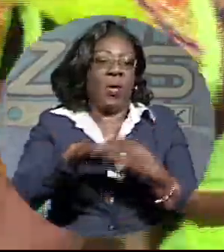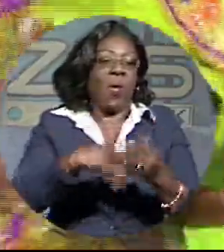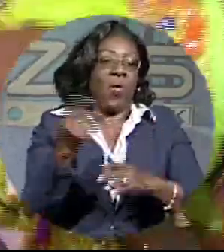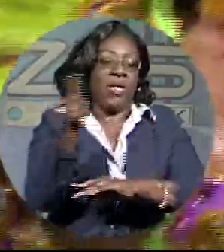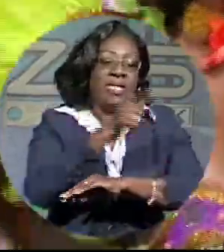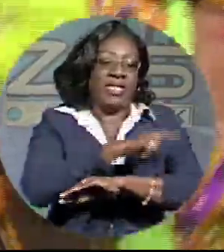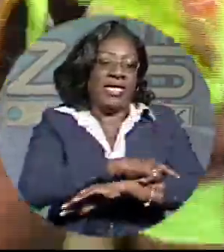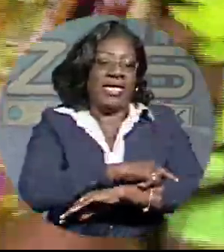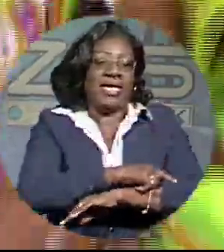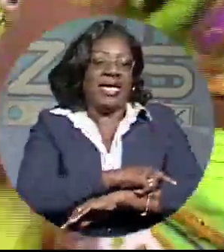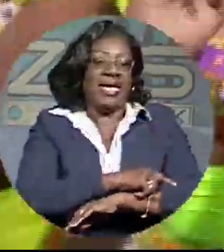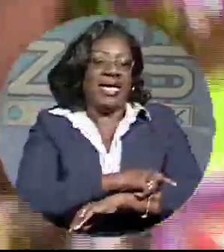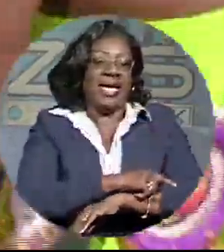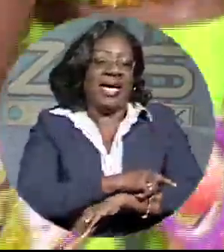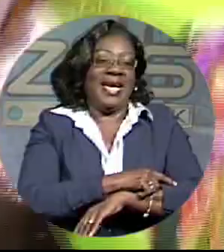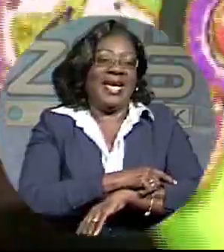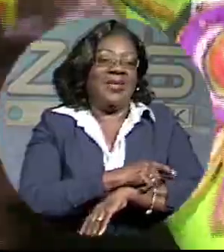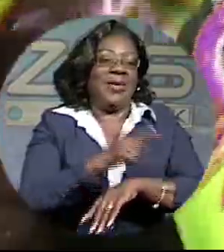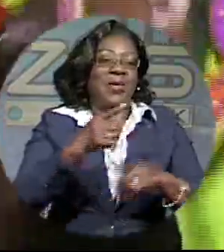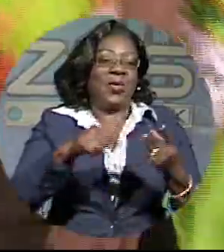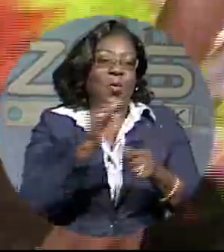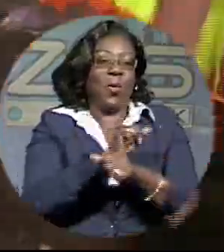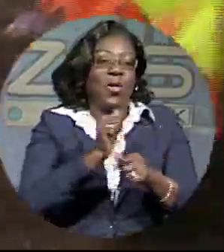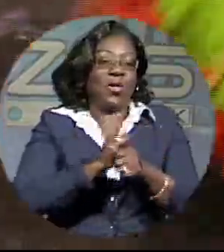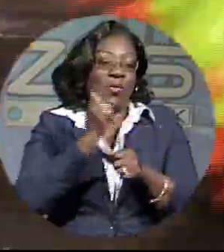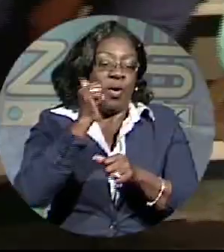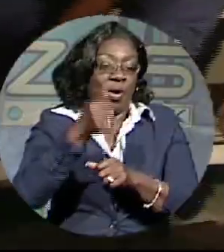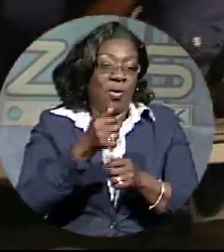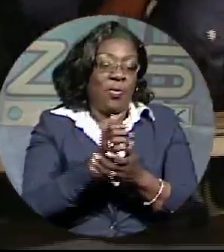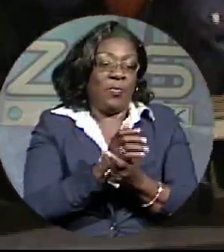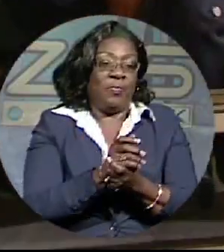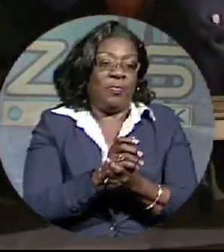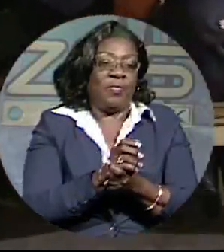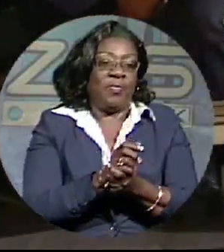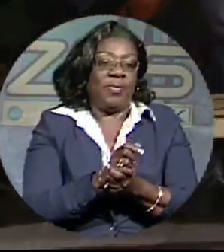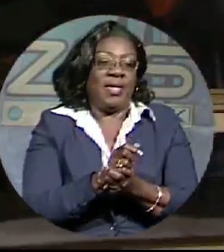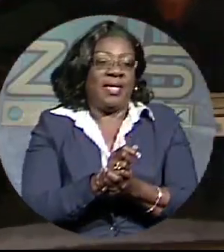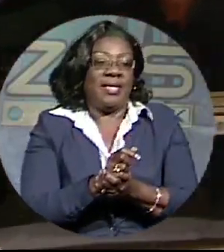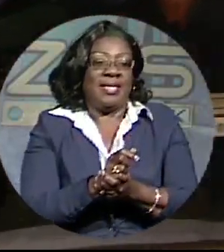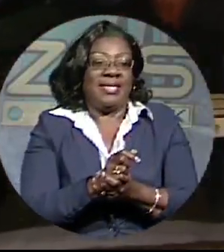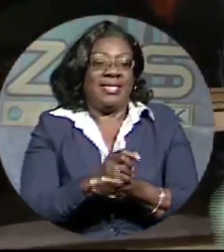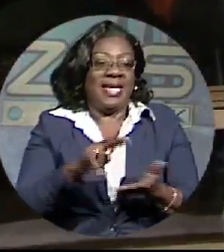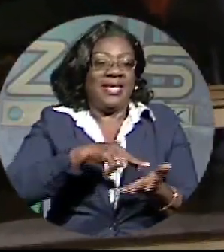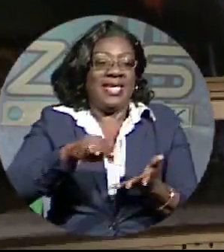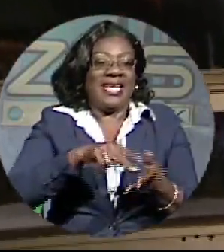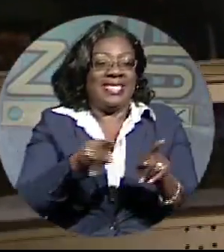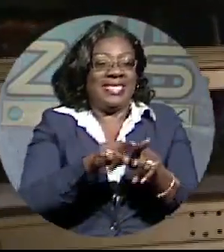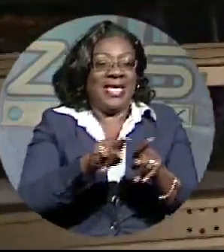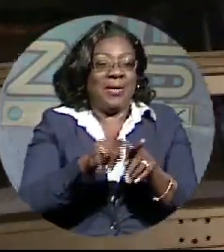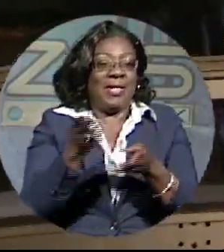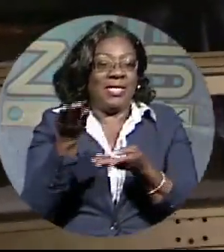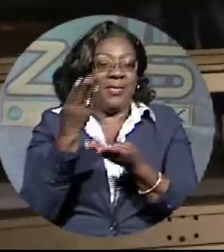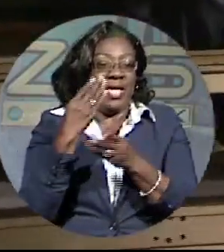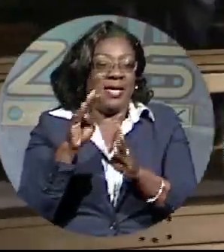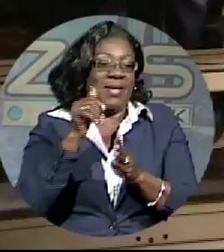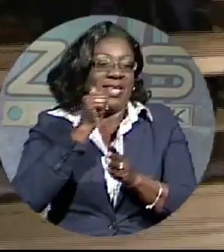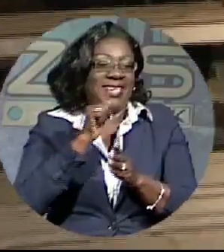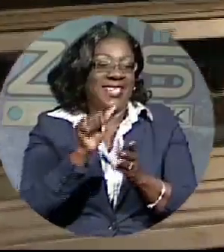are we had to work tomorrow. But we can dance like the Bohemian girls? Yeah. Show me. You gotta go